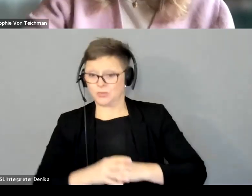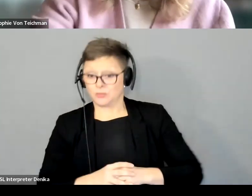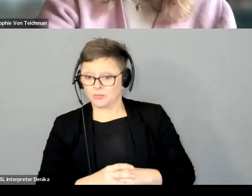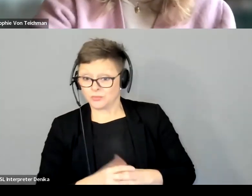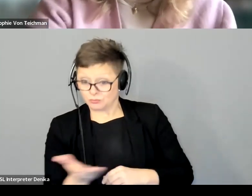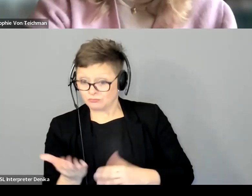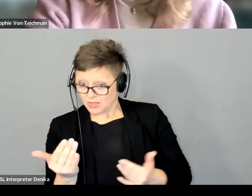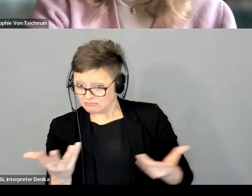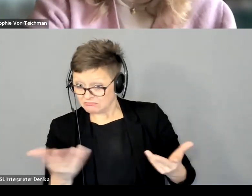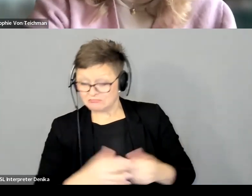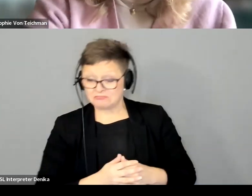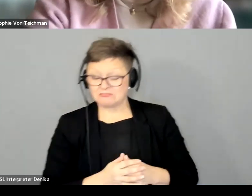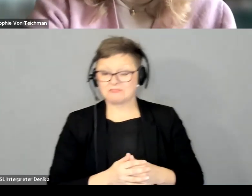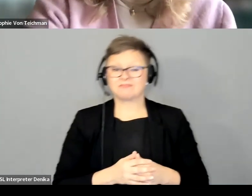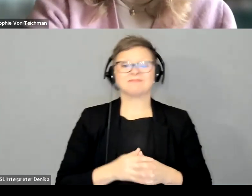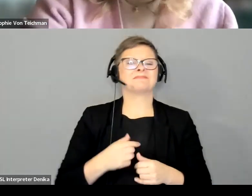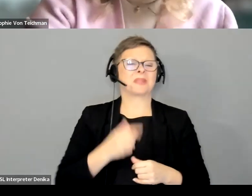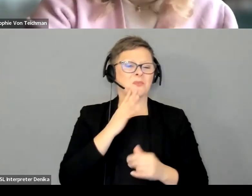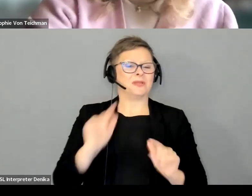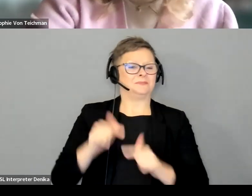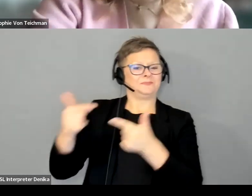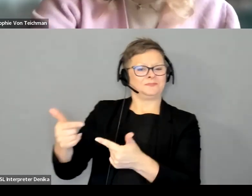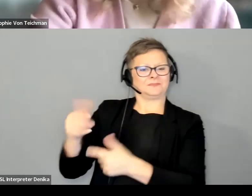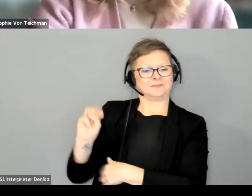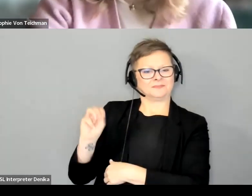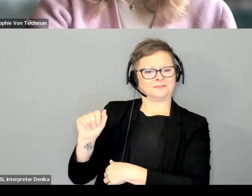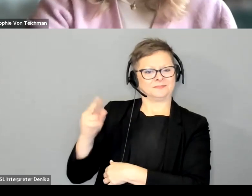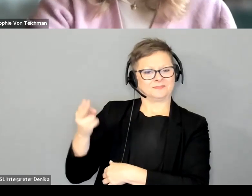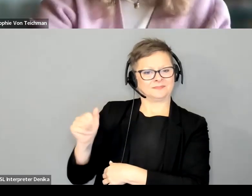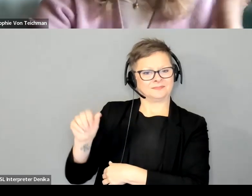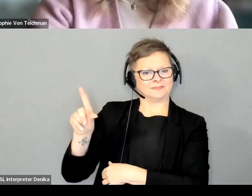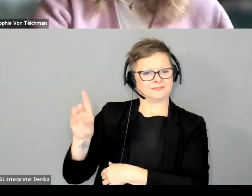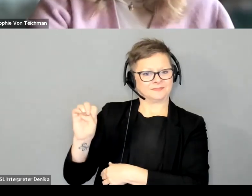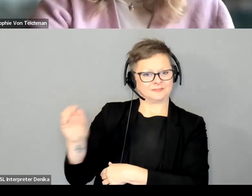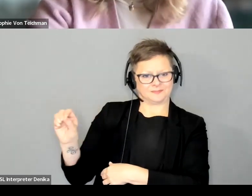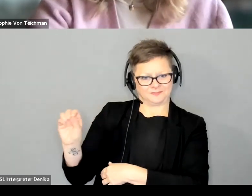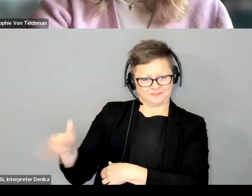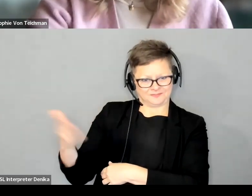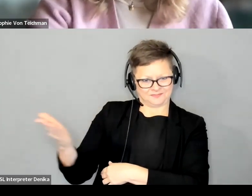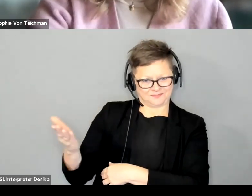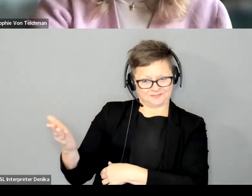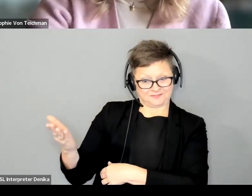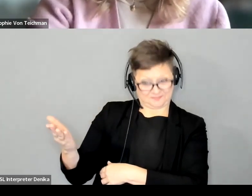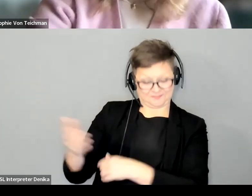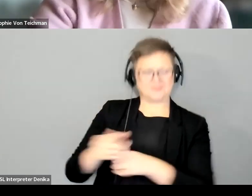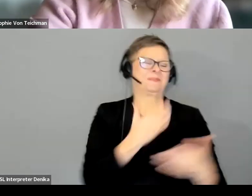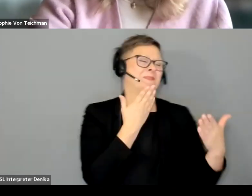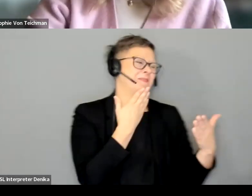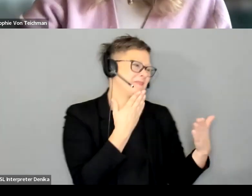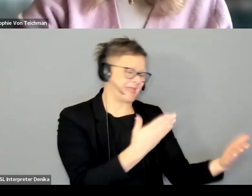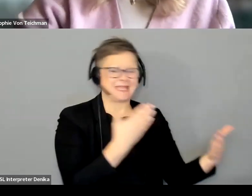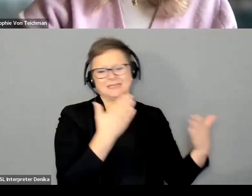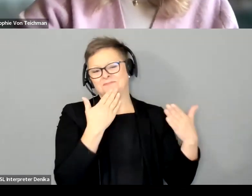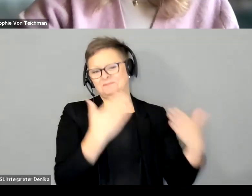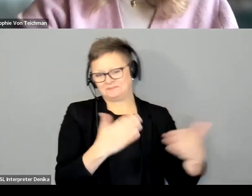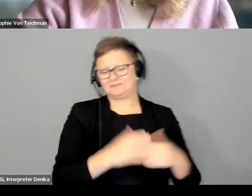session. So I will give the floor to Mahadio first. If you'd like Thanks. to speak. Yeah, thank you, Sophie.